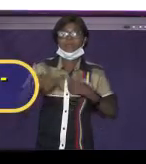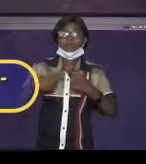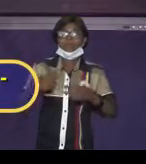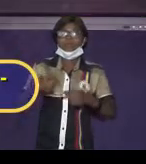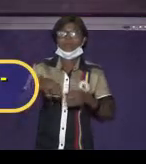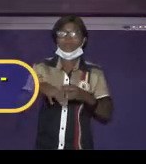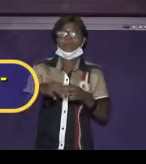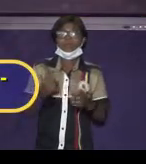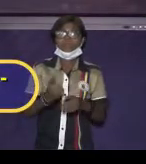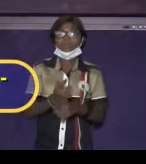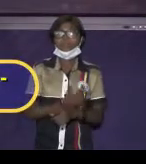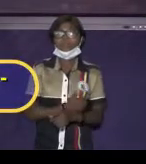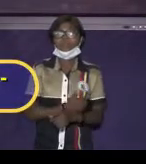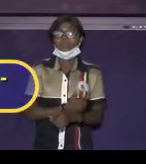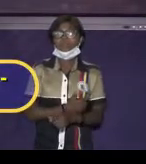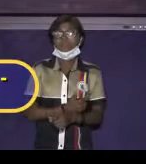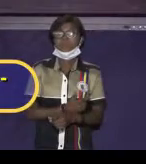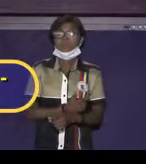right into the lesson.